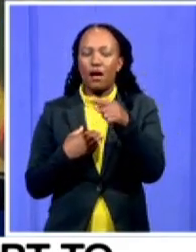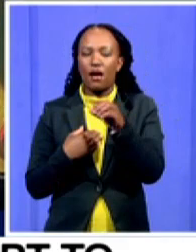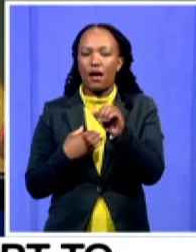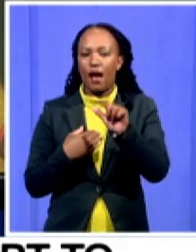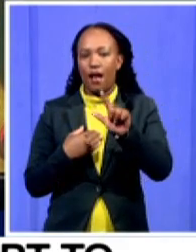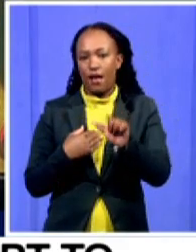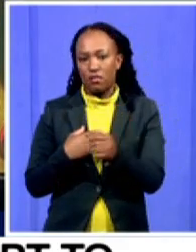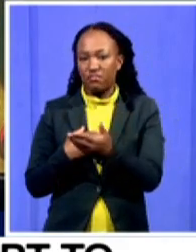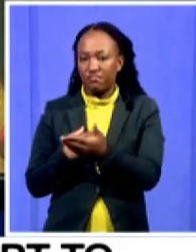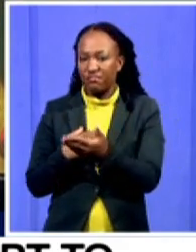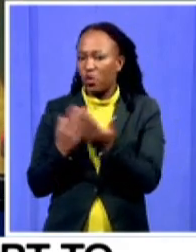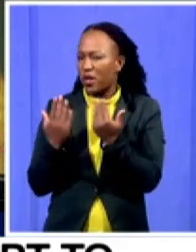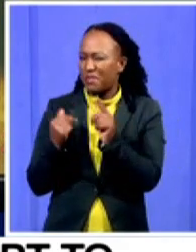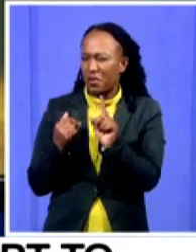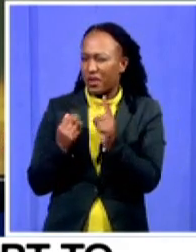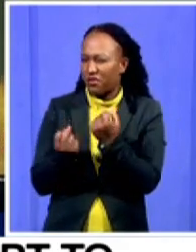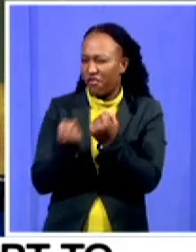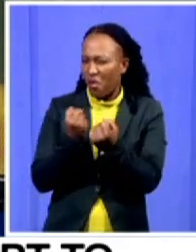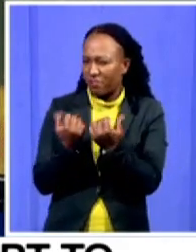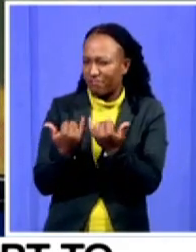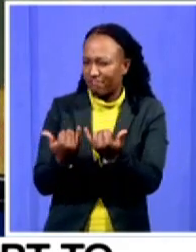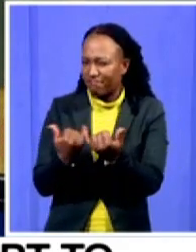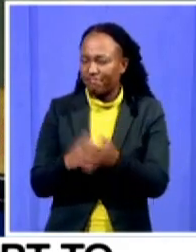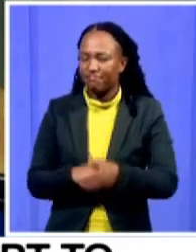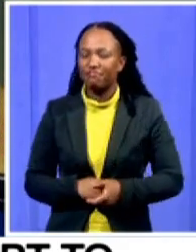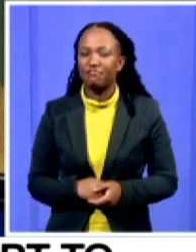we expect from the court process this morning?